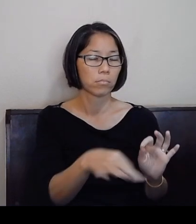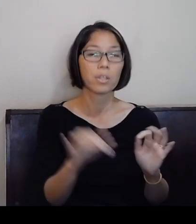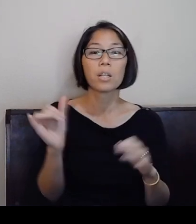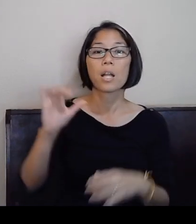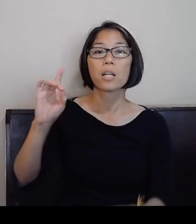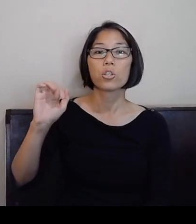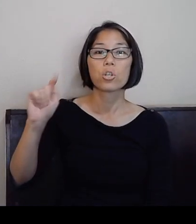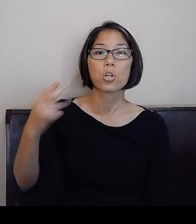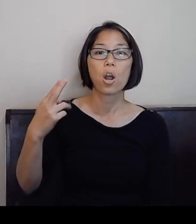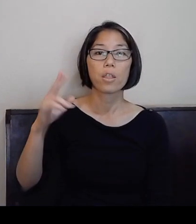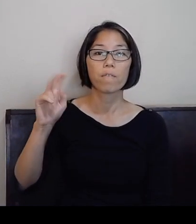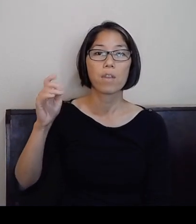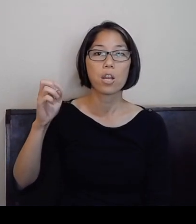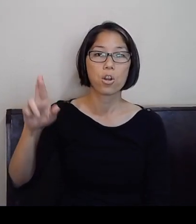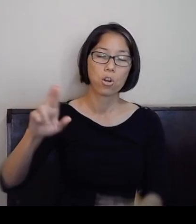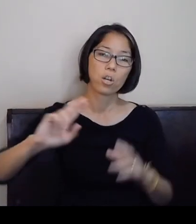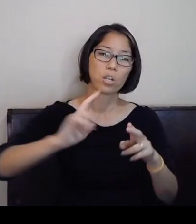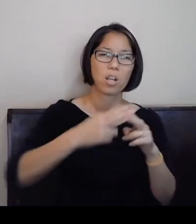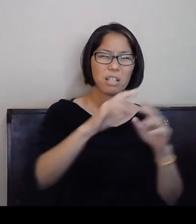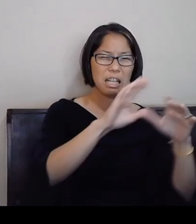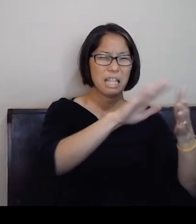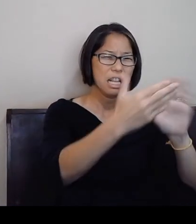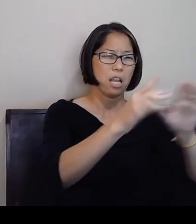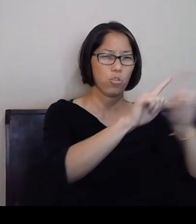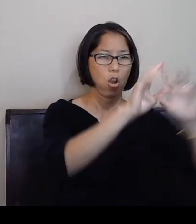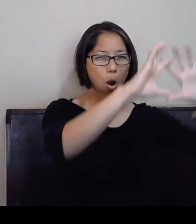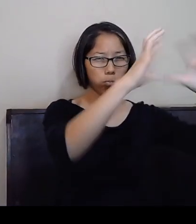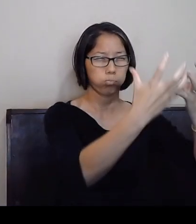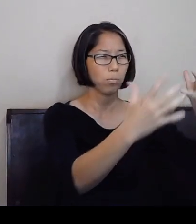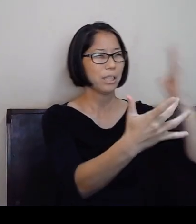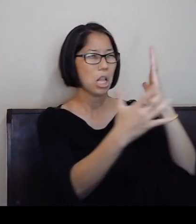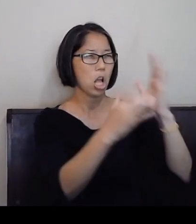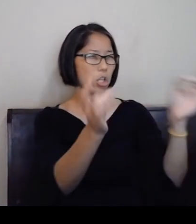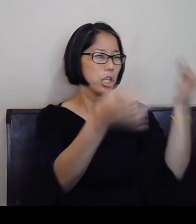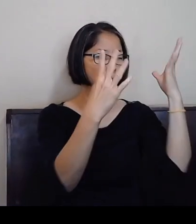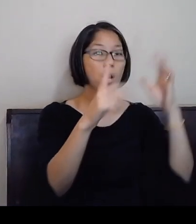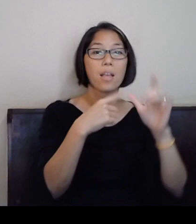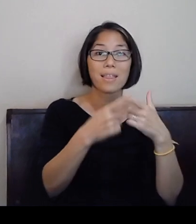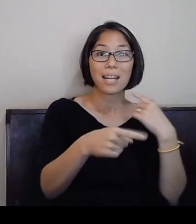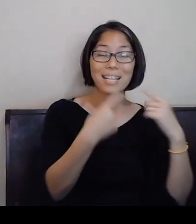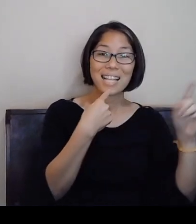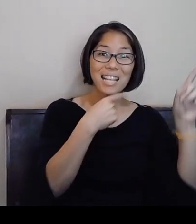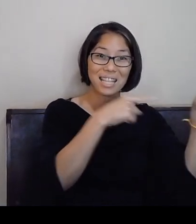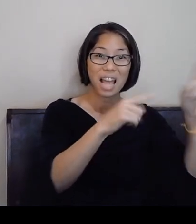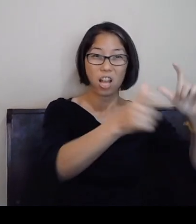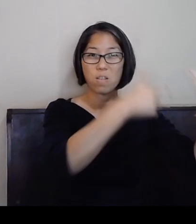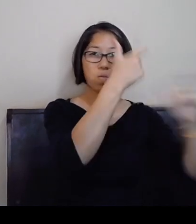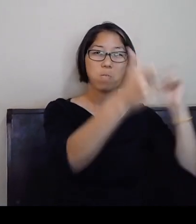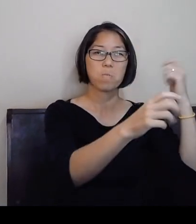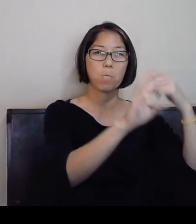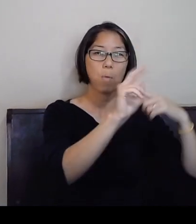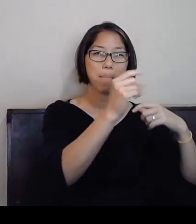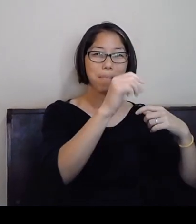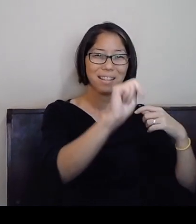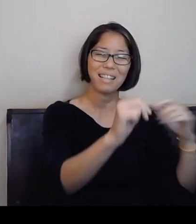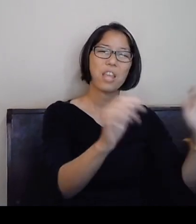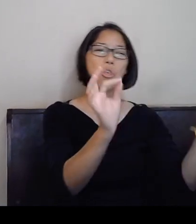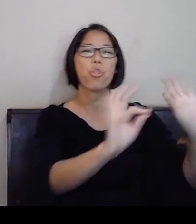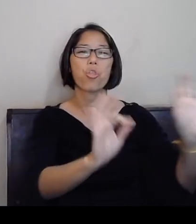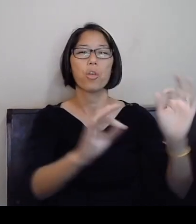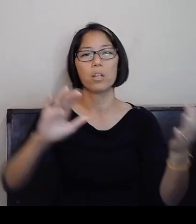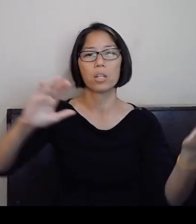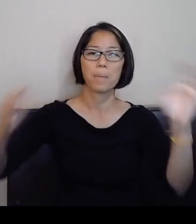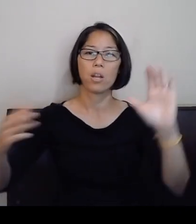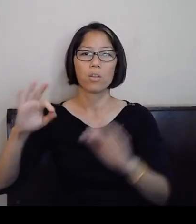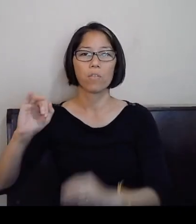Like when Darth Vader calls the Death Star a technological terror. Then he says the colossal weapon is nothing compared to the power of the